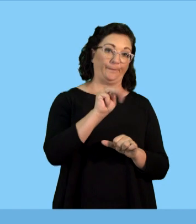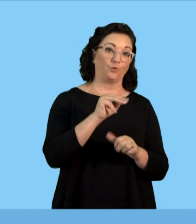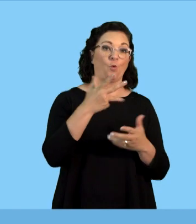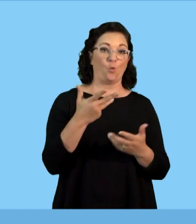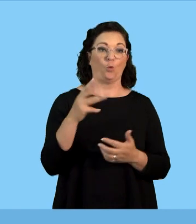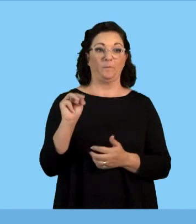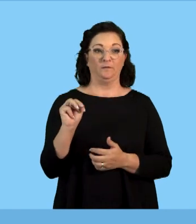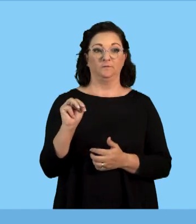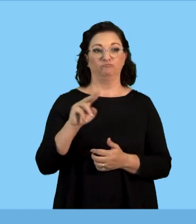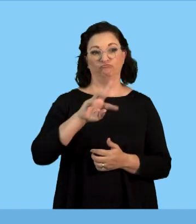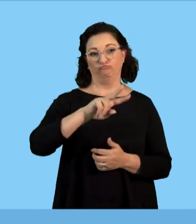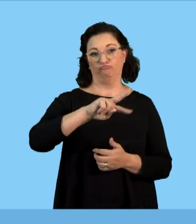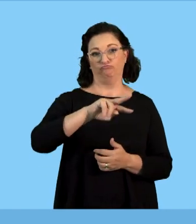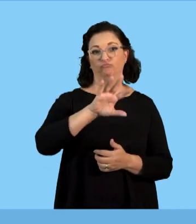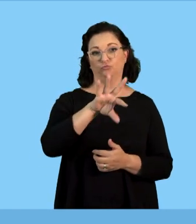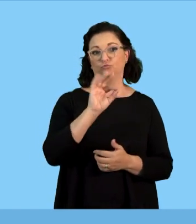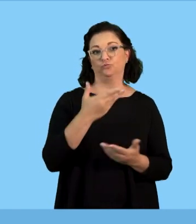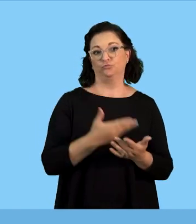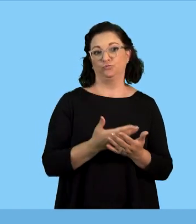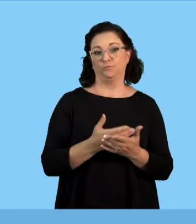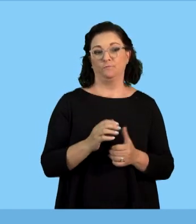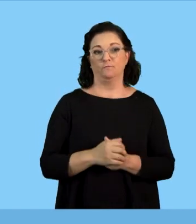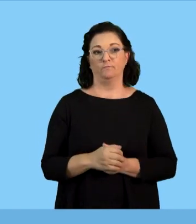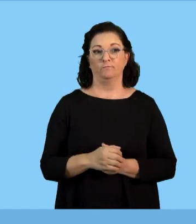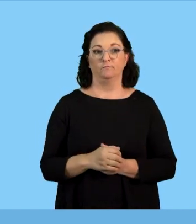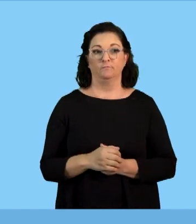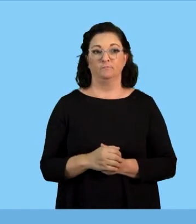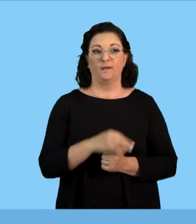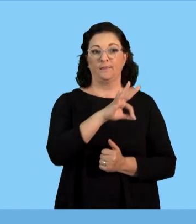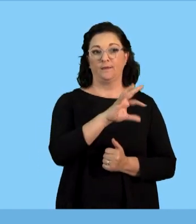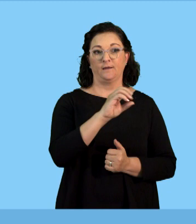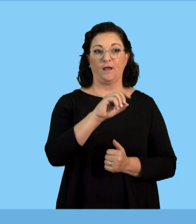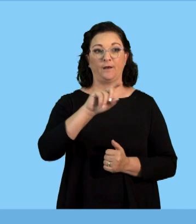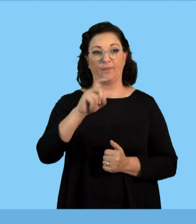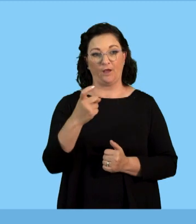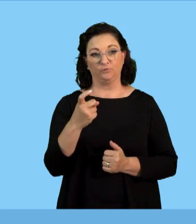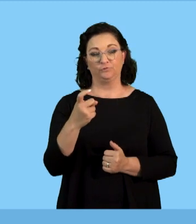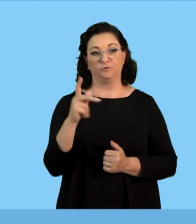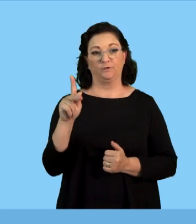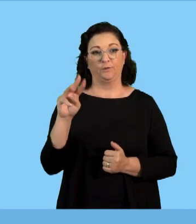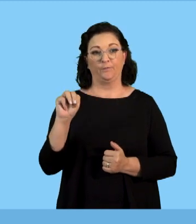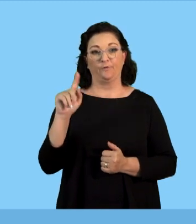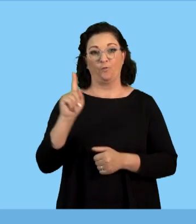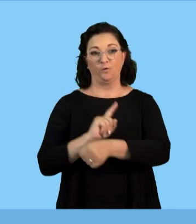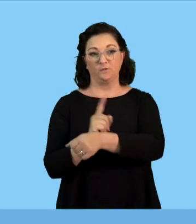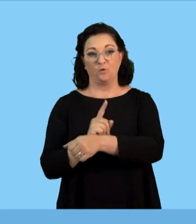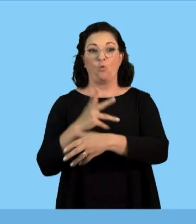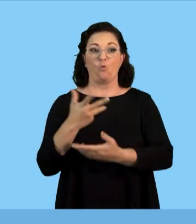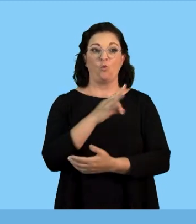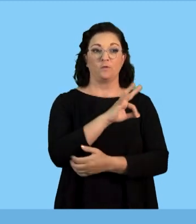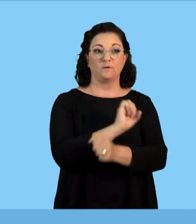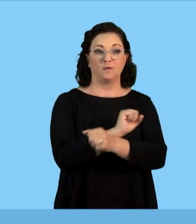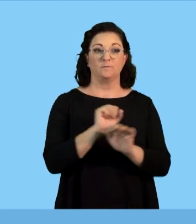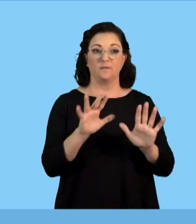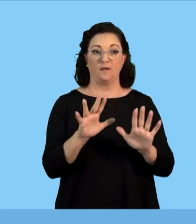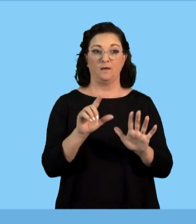light in meters. So it can either write either or, between 300,000 kilometers per second or 3 times 10 to the exponent